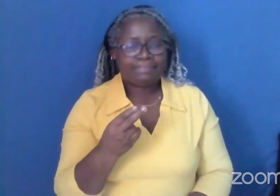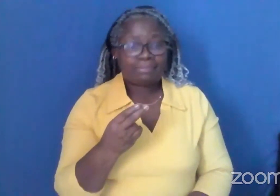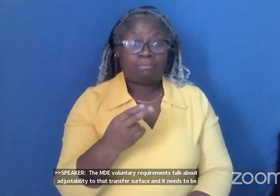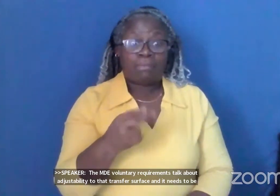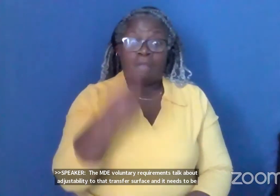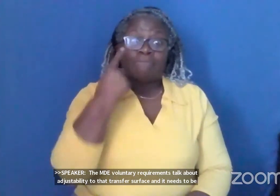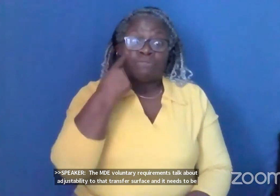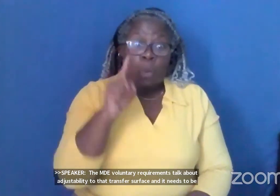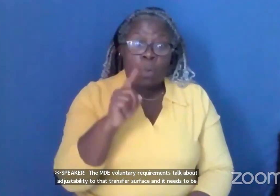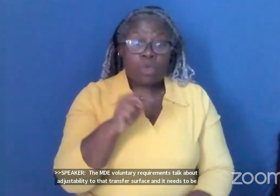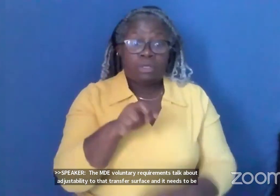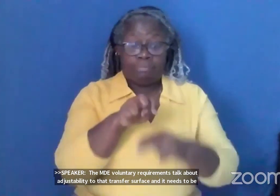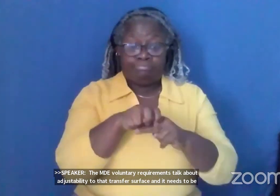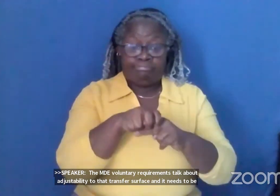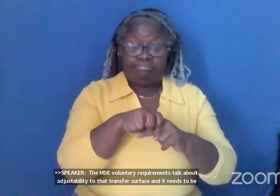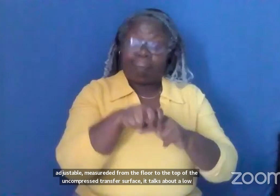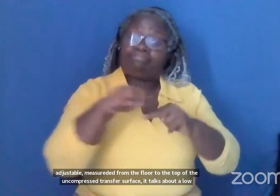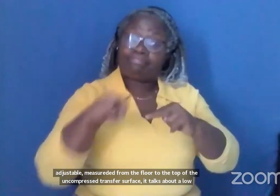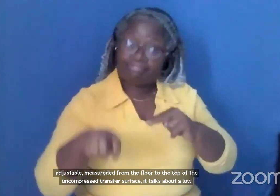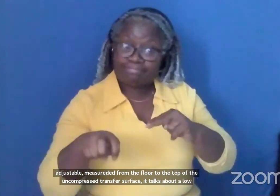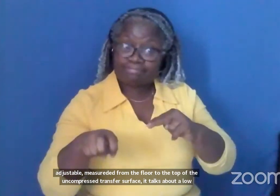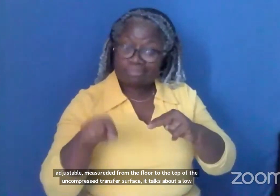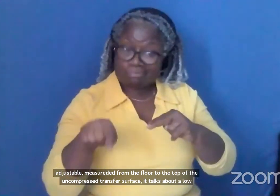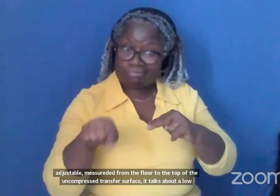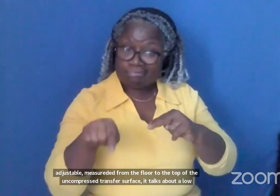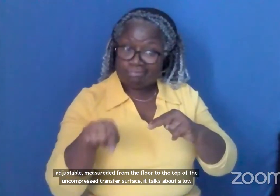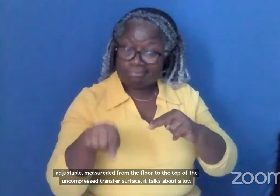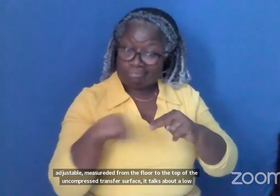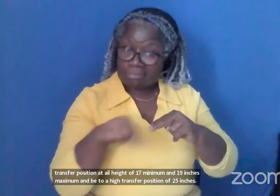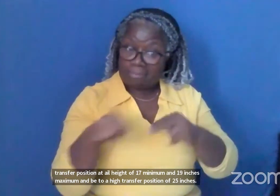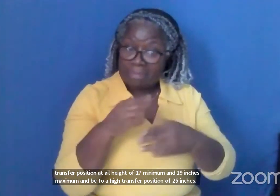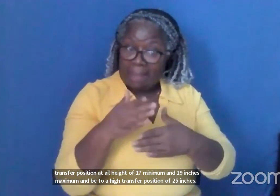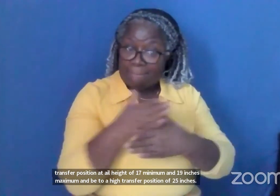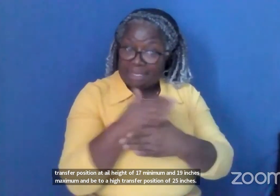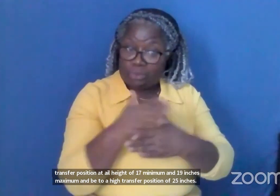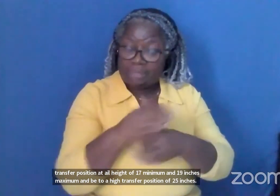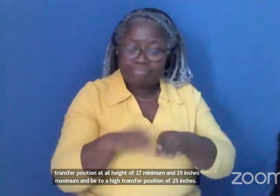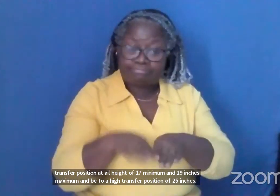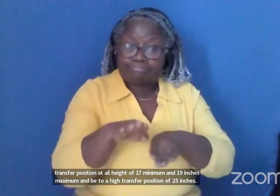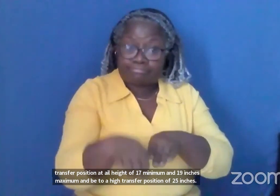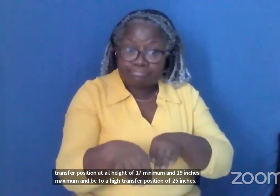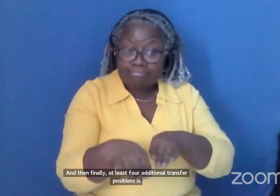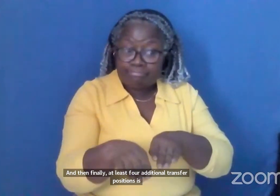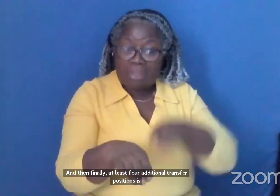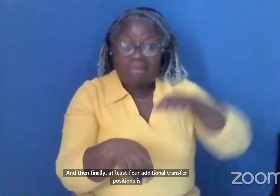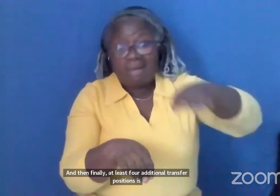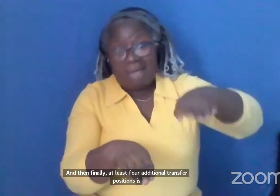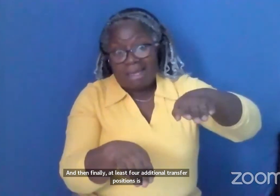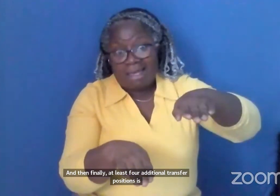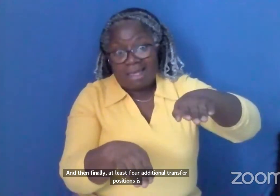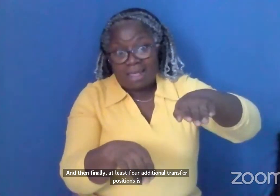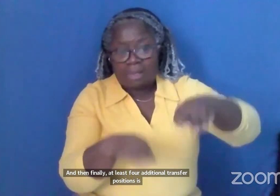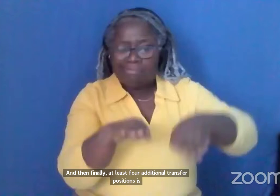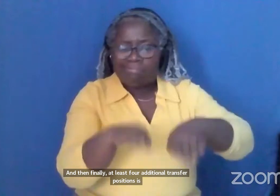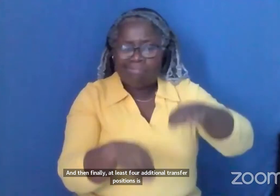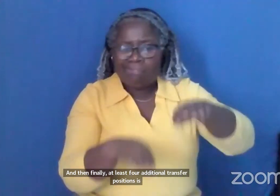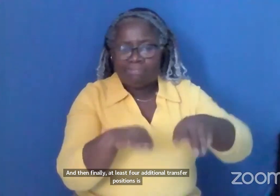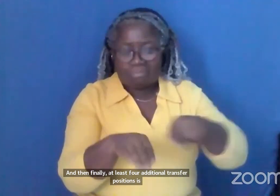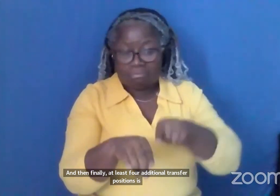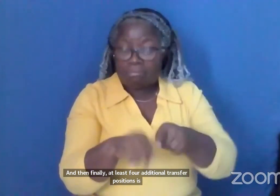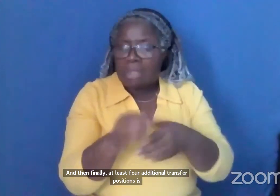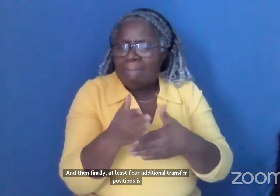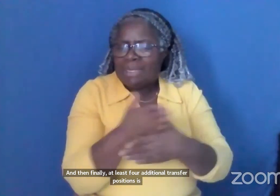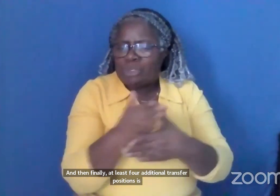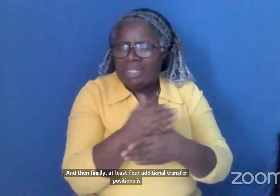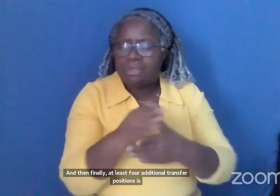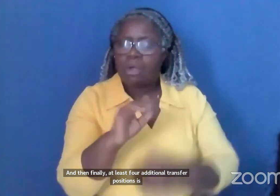positions located between the low and high transfer positions and separated by 1 inch. So between that 17